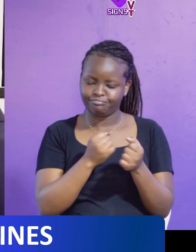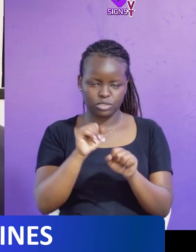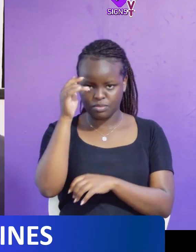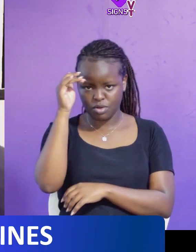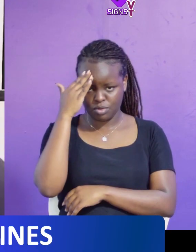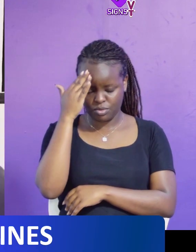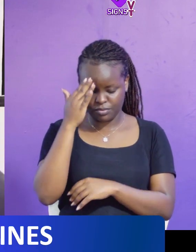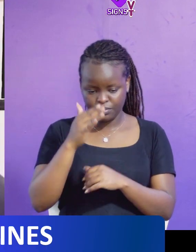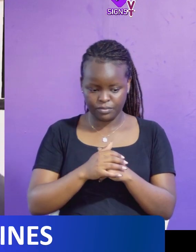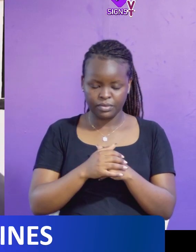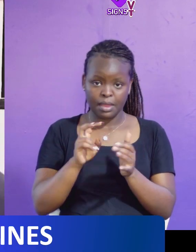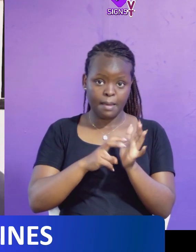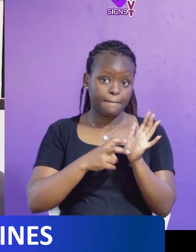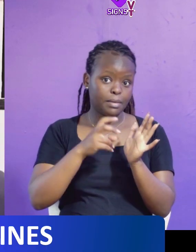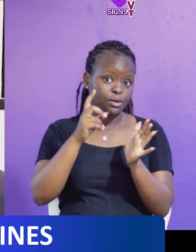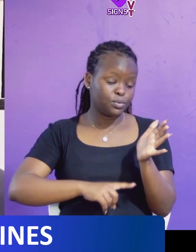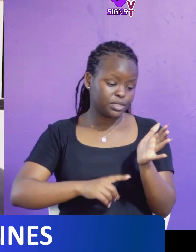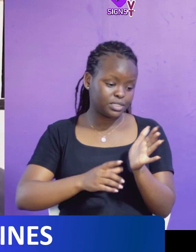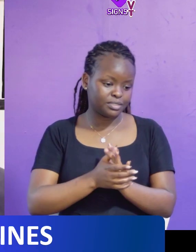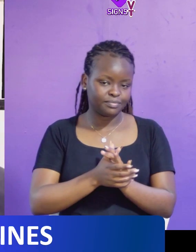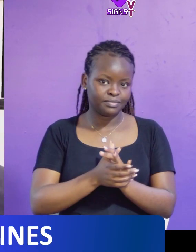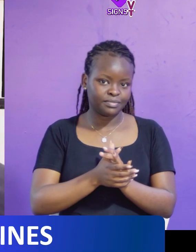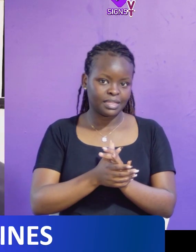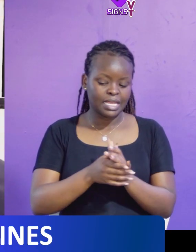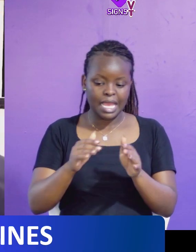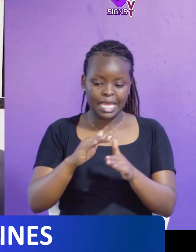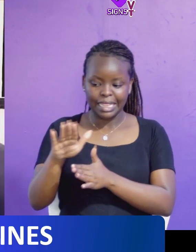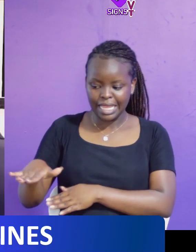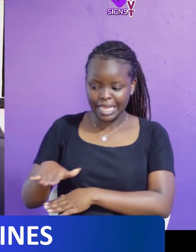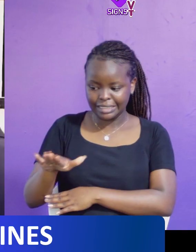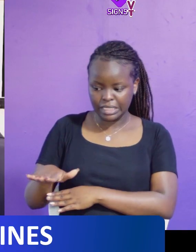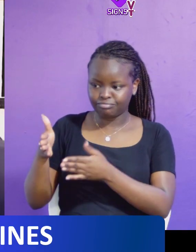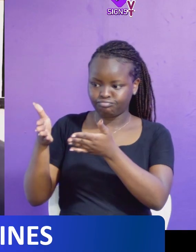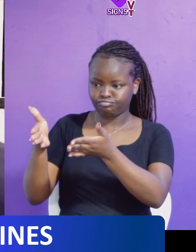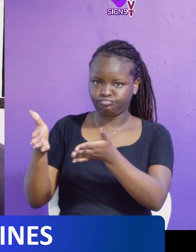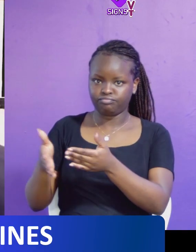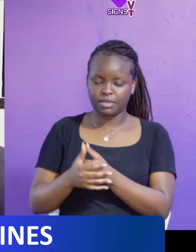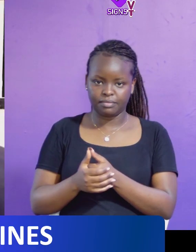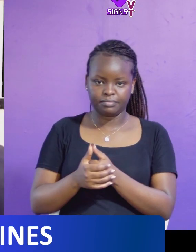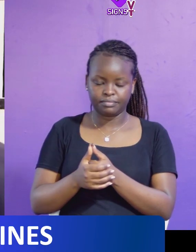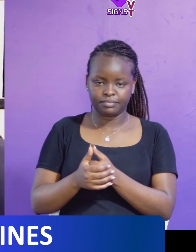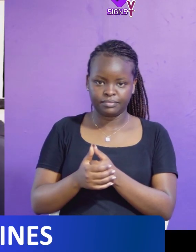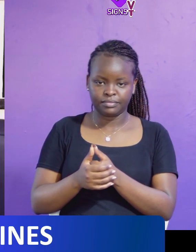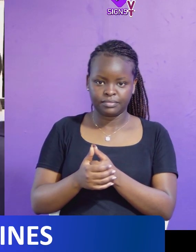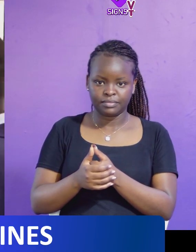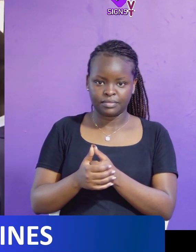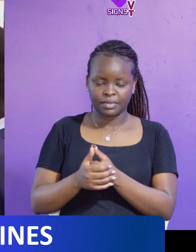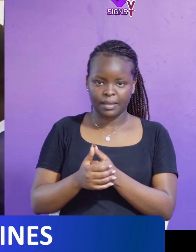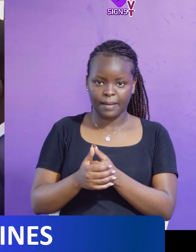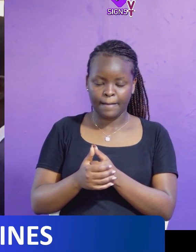so it means then the subscriber was in the proximity of that site. Okay. Yes. Was in the proximity of St.